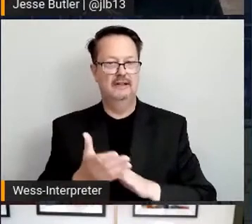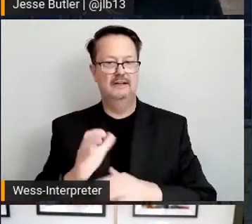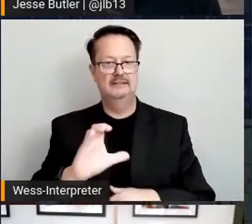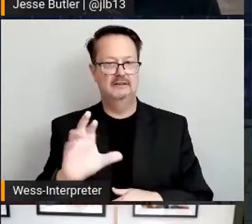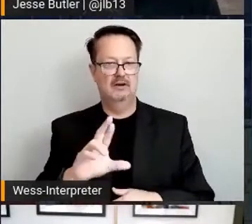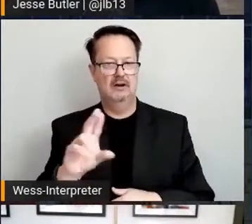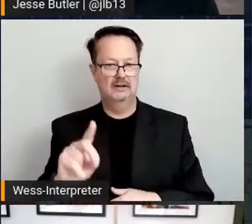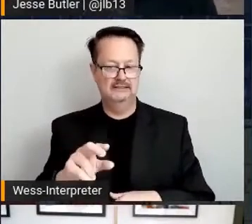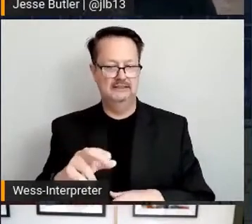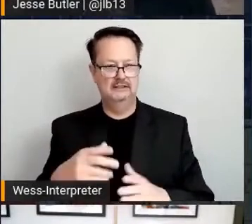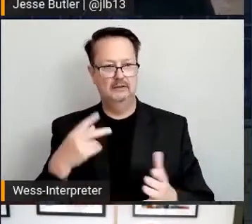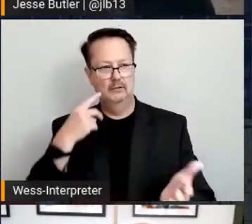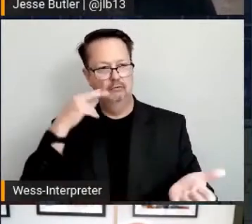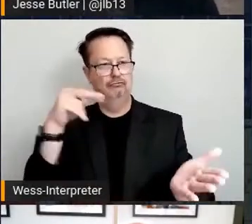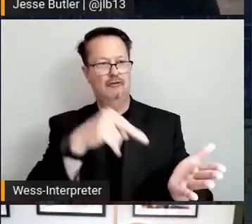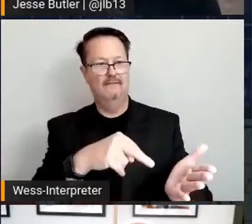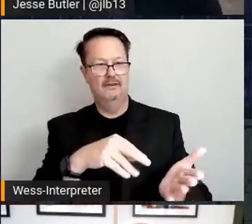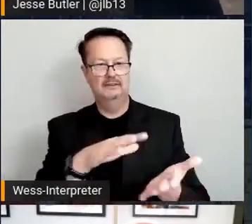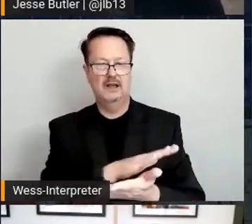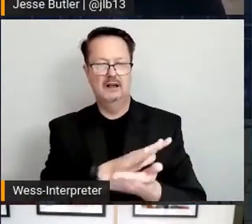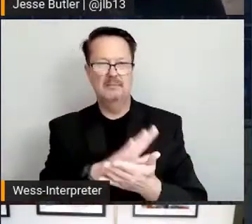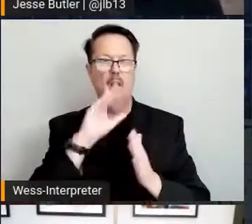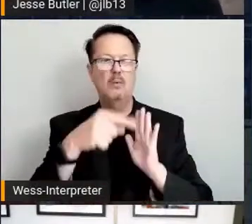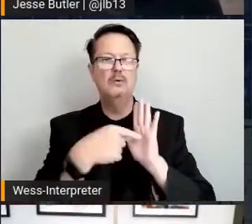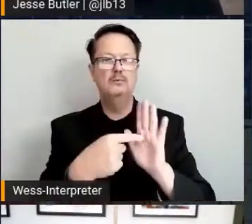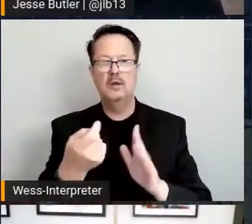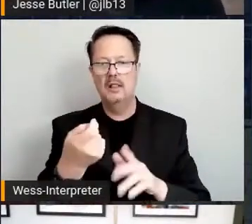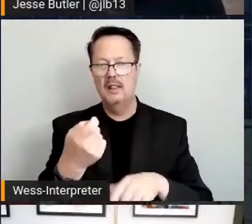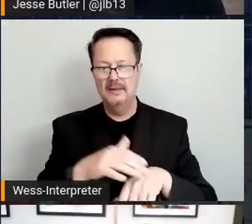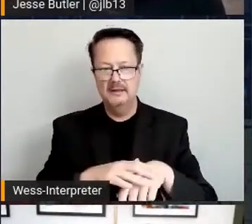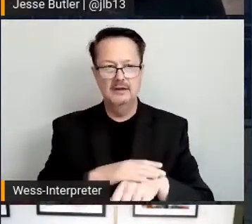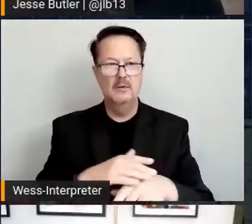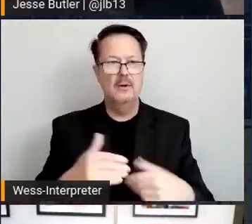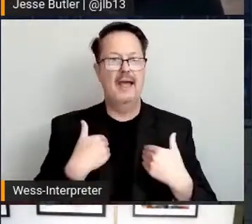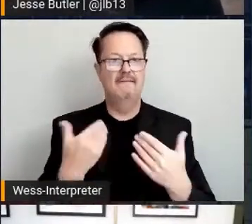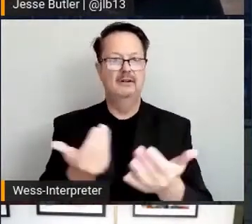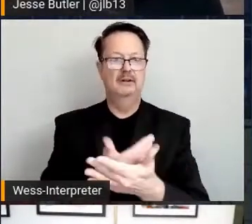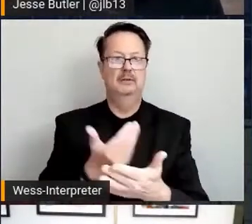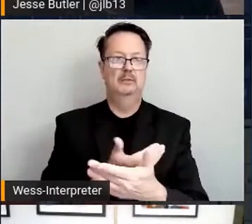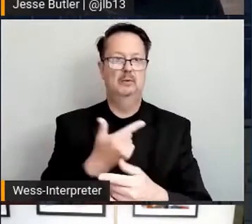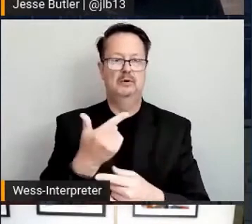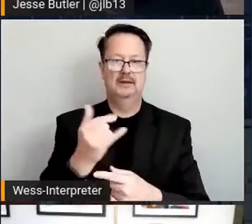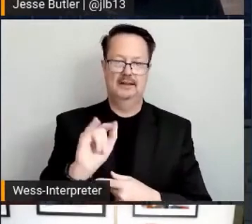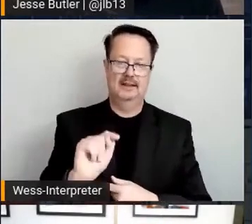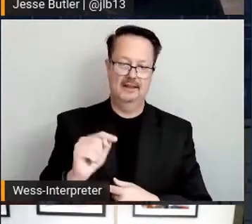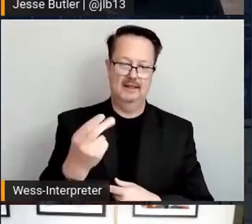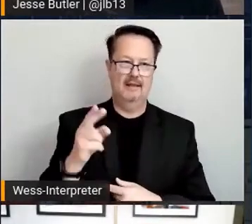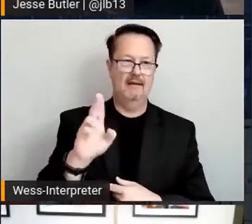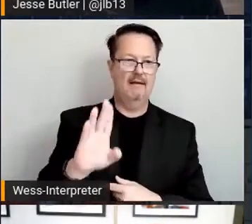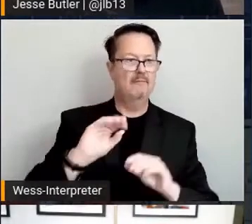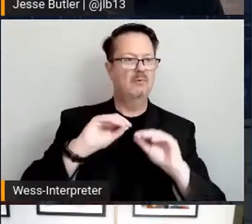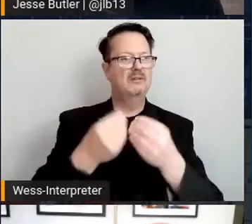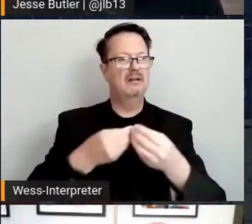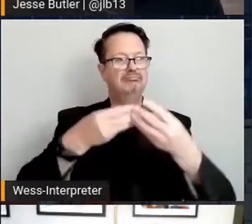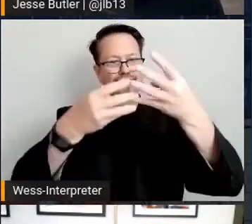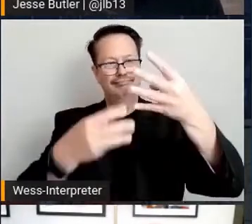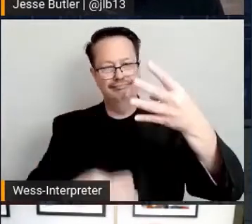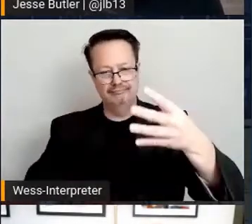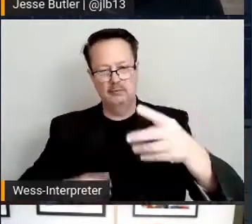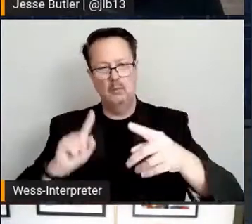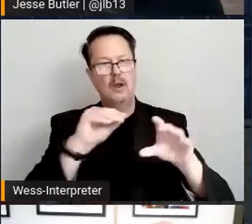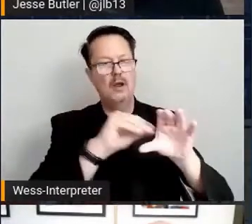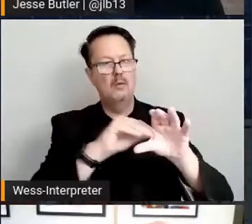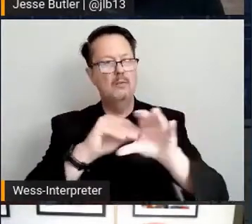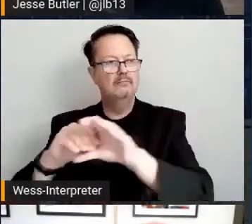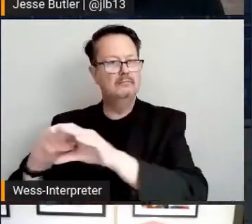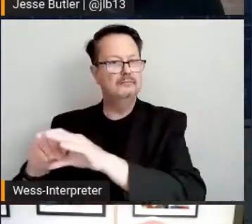site. Let me show you a little bit. We've got this new GitHub organization that lists all of our repositories. There's lots of them